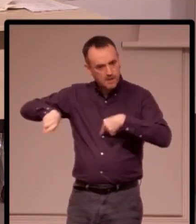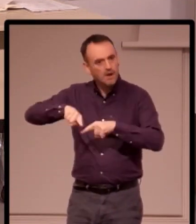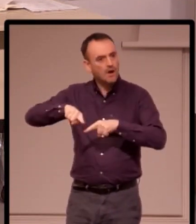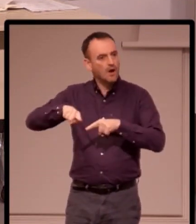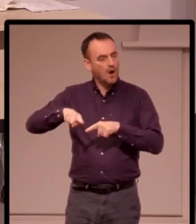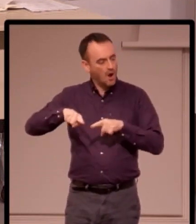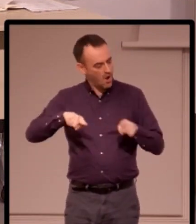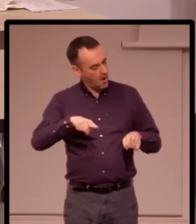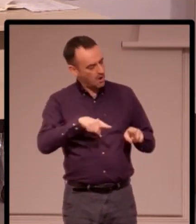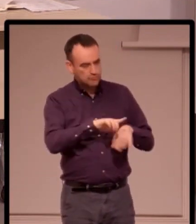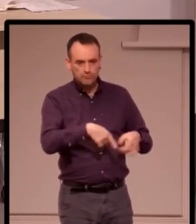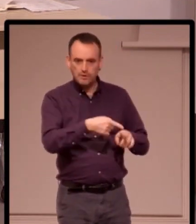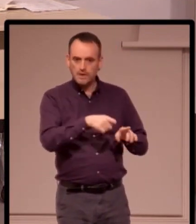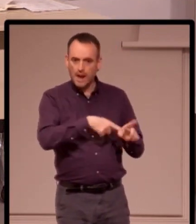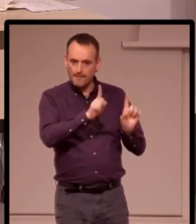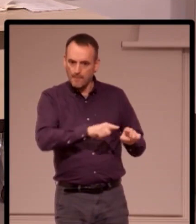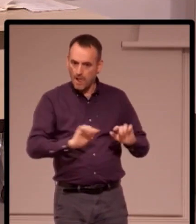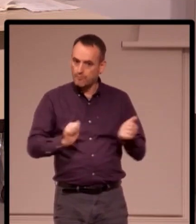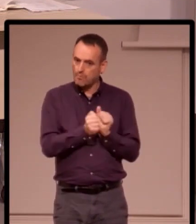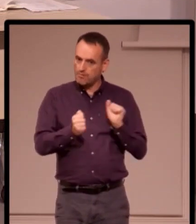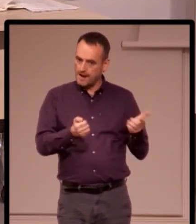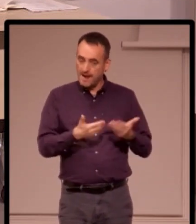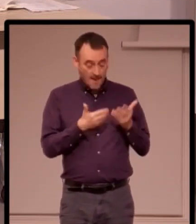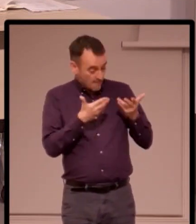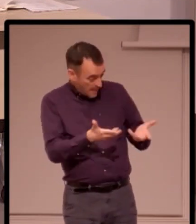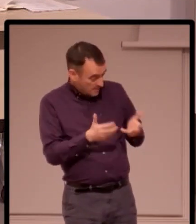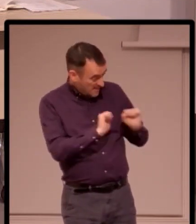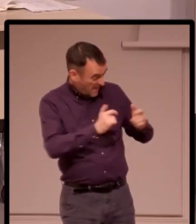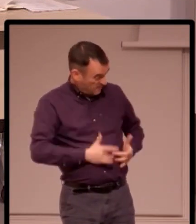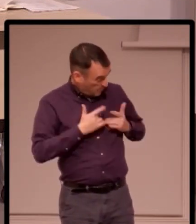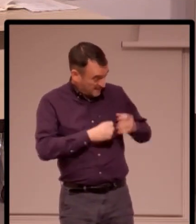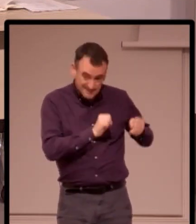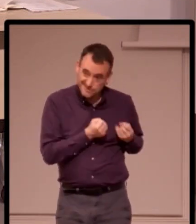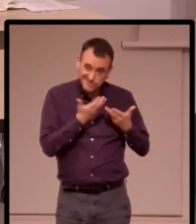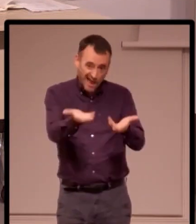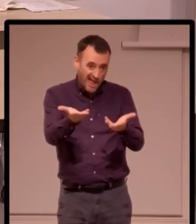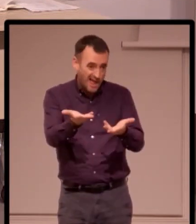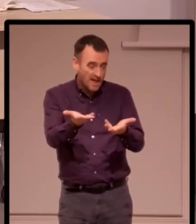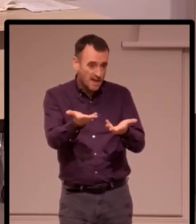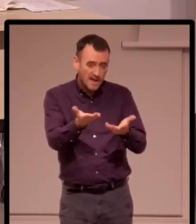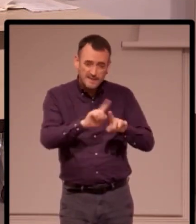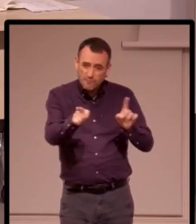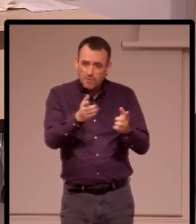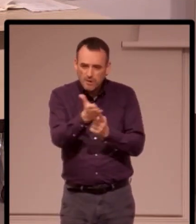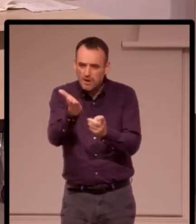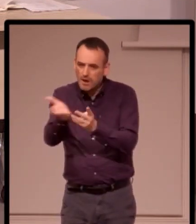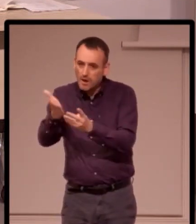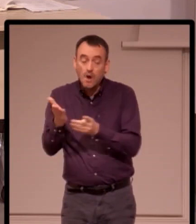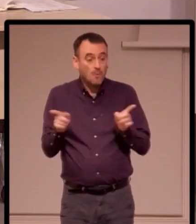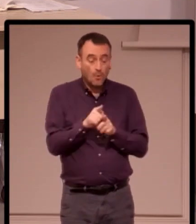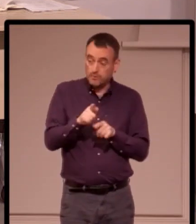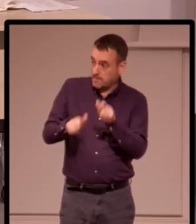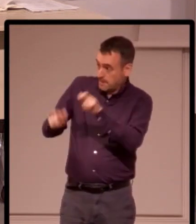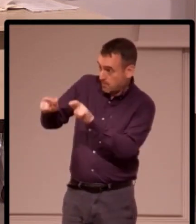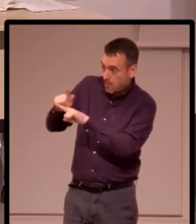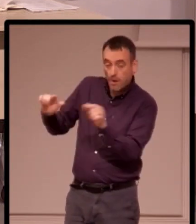that are children and young people focused, there's a way for them to share their voice in different ways, that there is the right people ready to